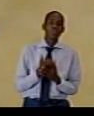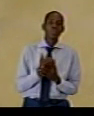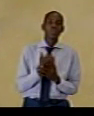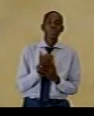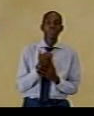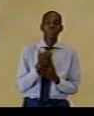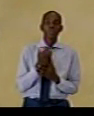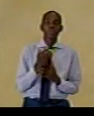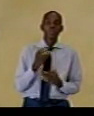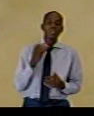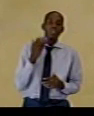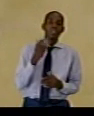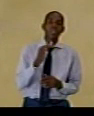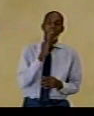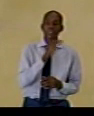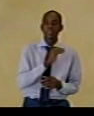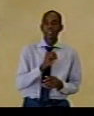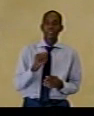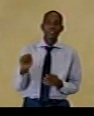Lord, keep me through.